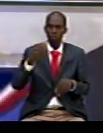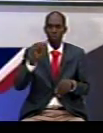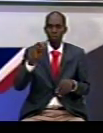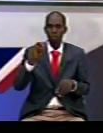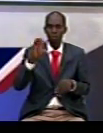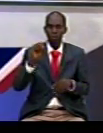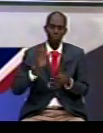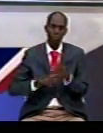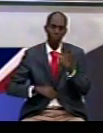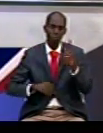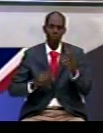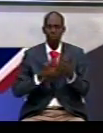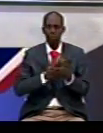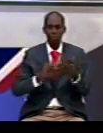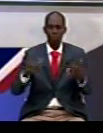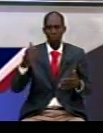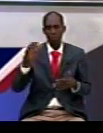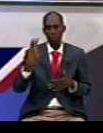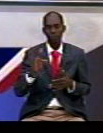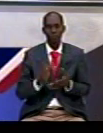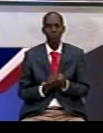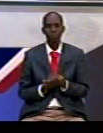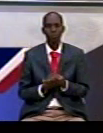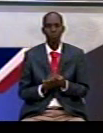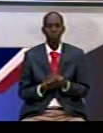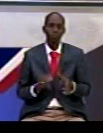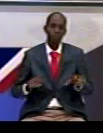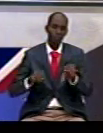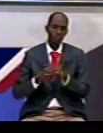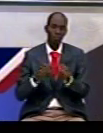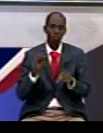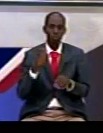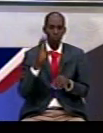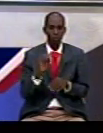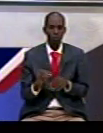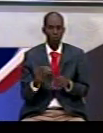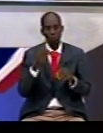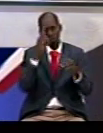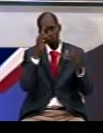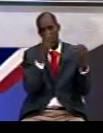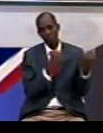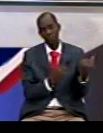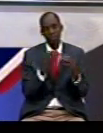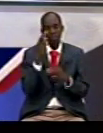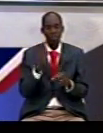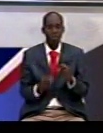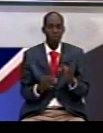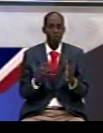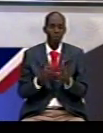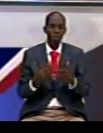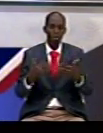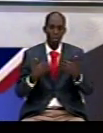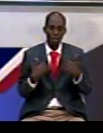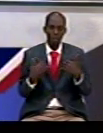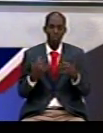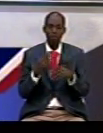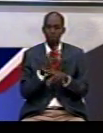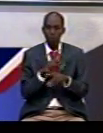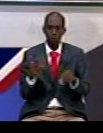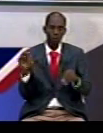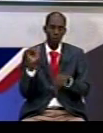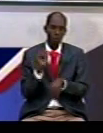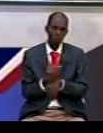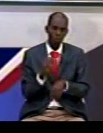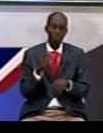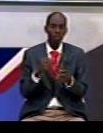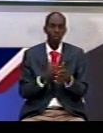2, verse 17. Even so, faith, if it had not works, is